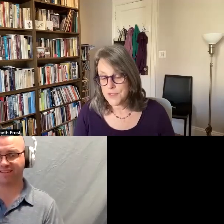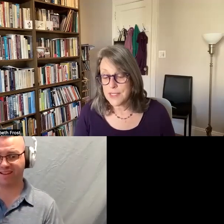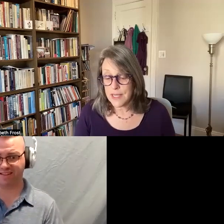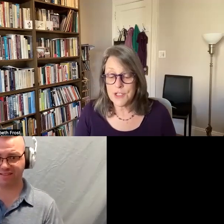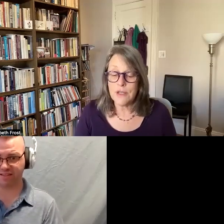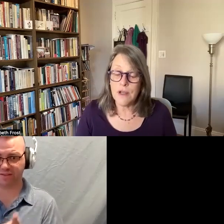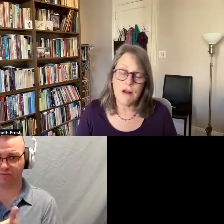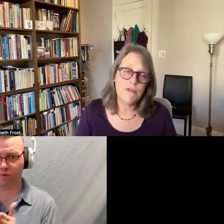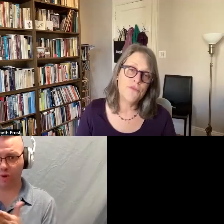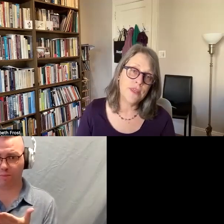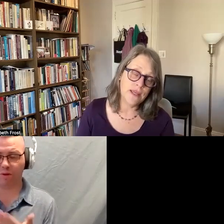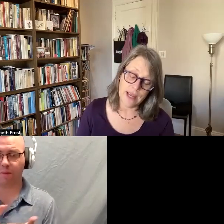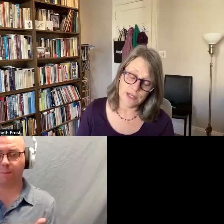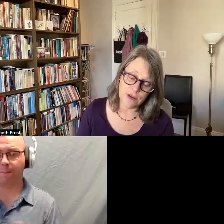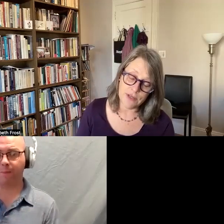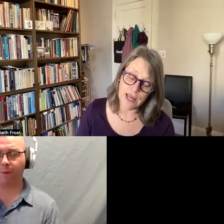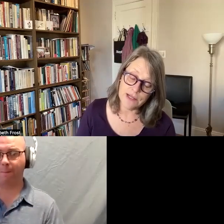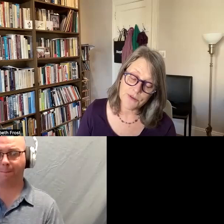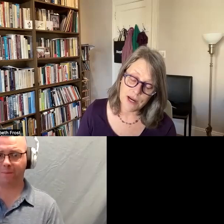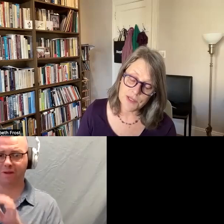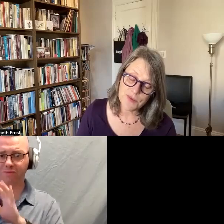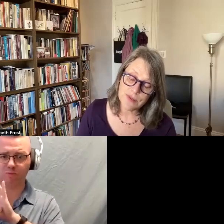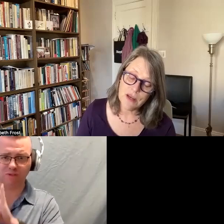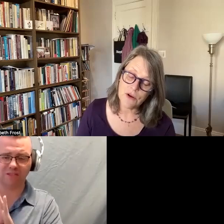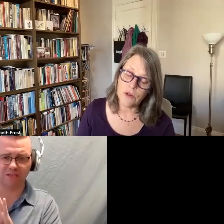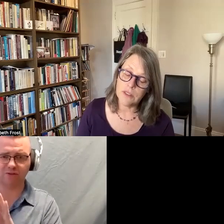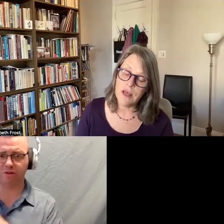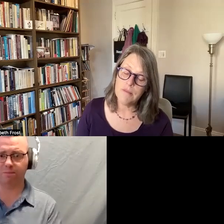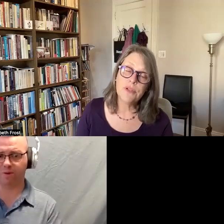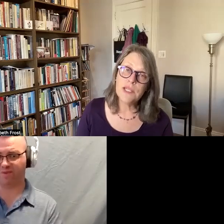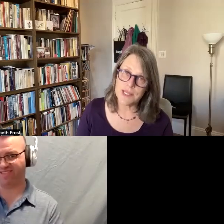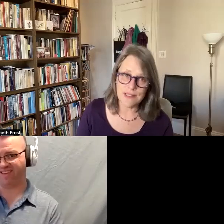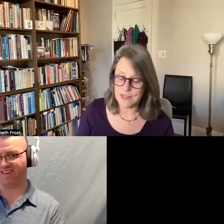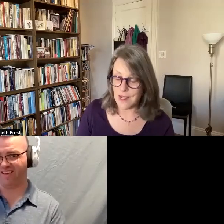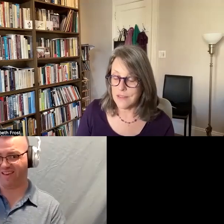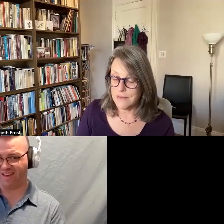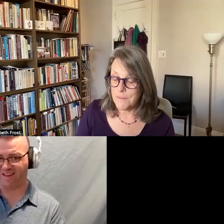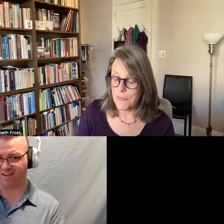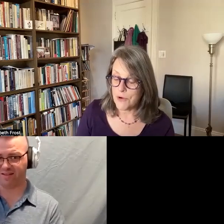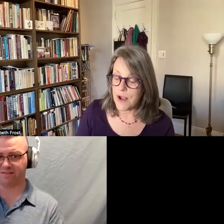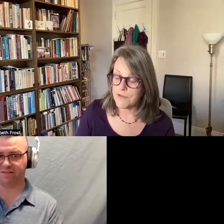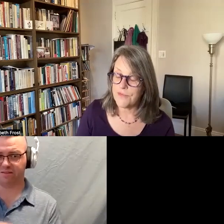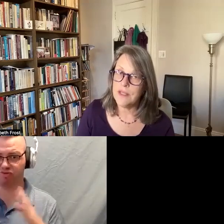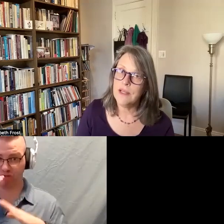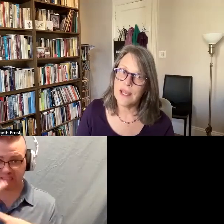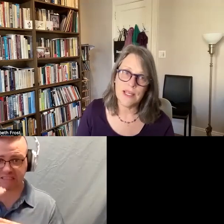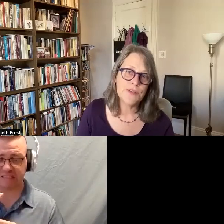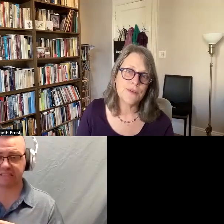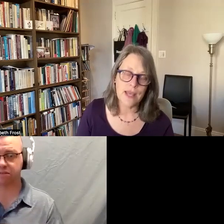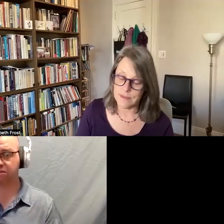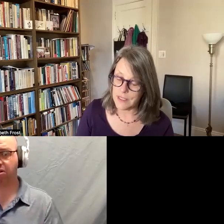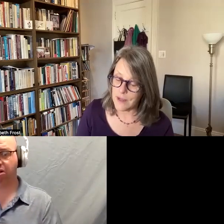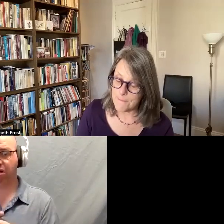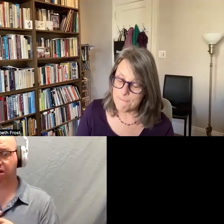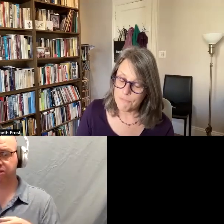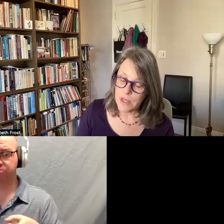media representation of the HIV/AIDS crisis called Policing Desire, Pornography,